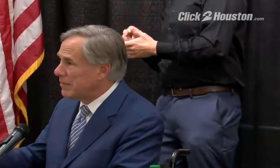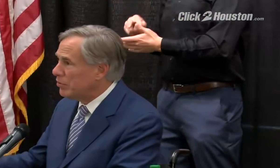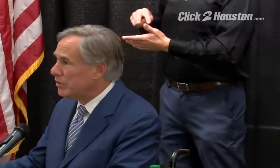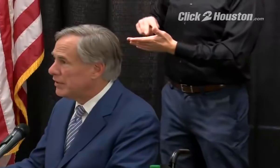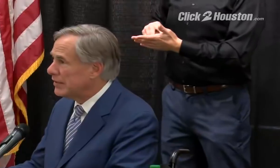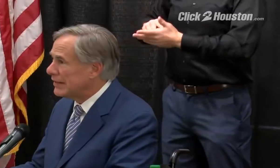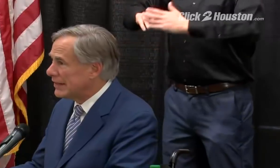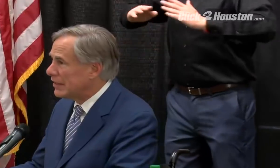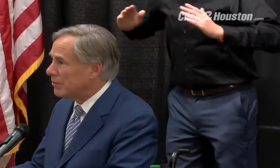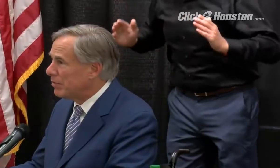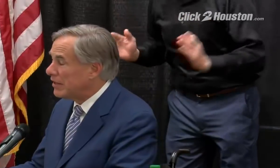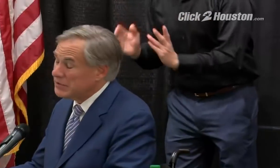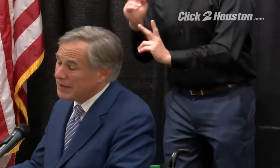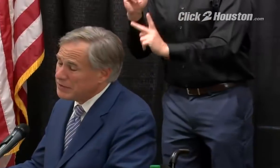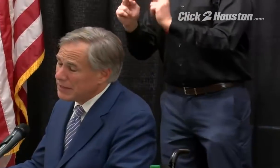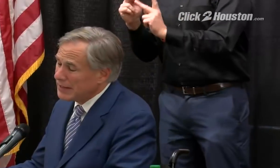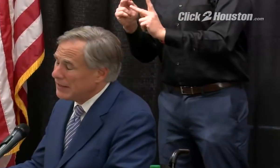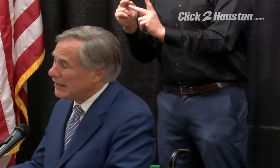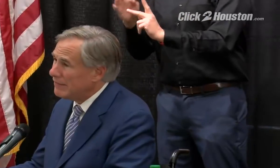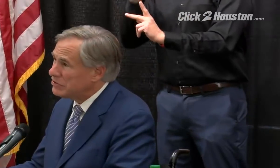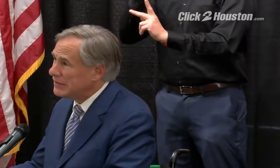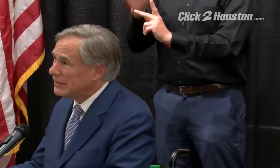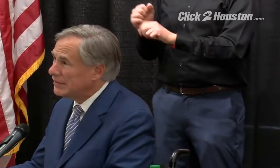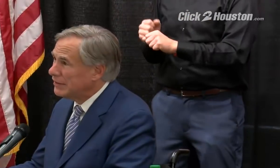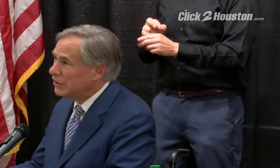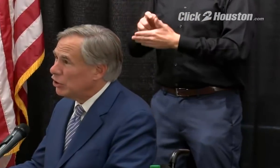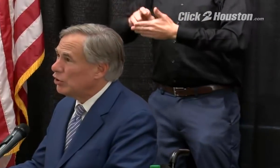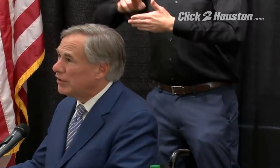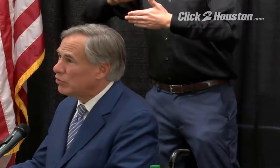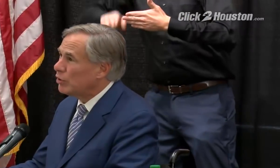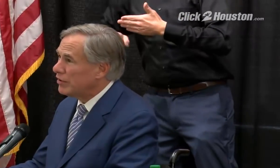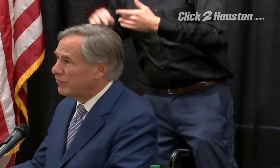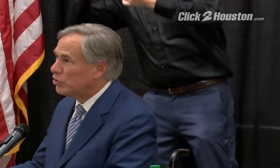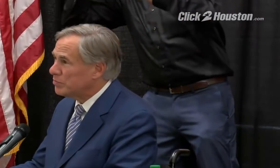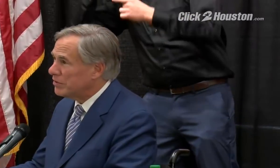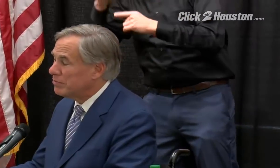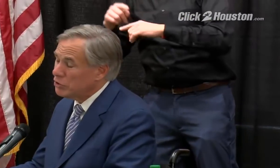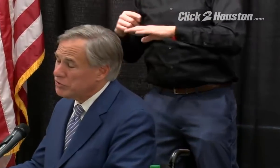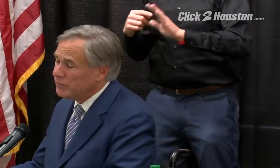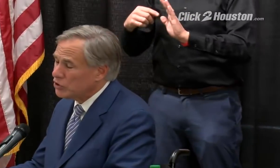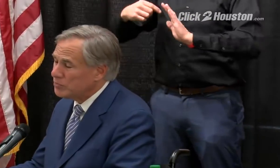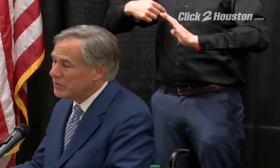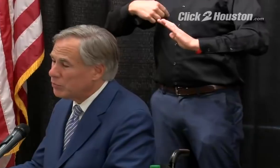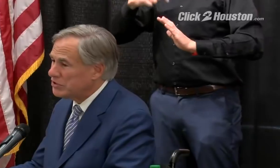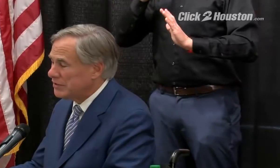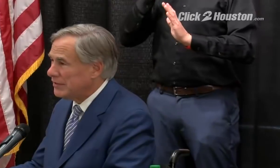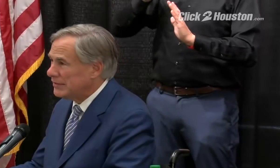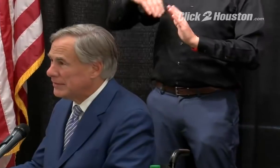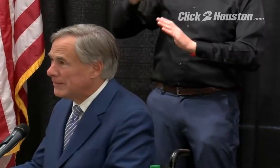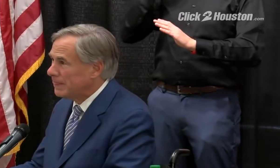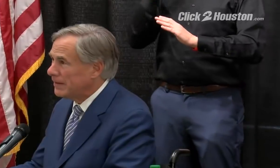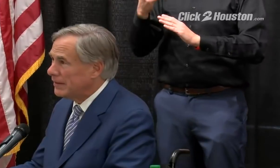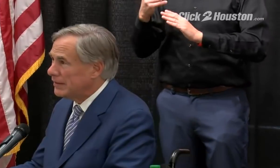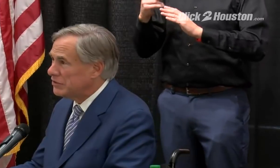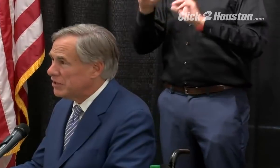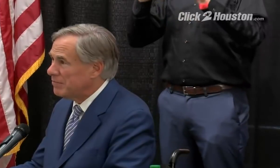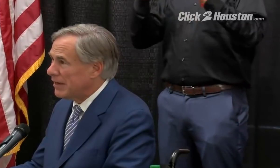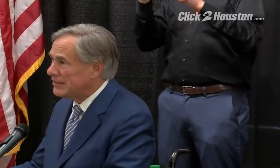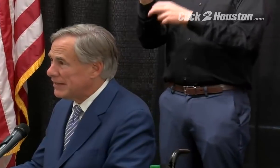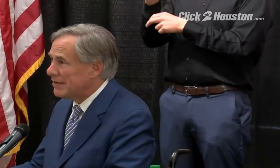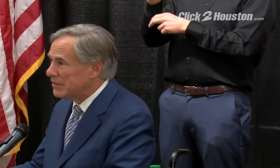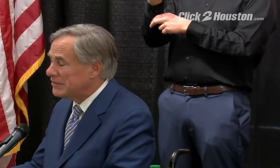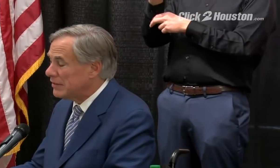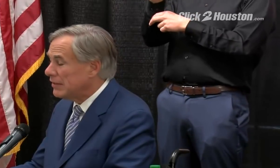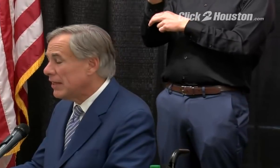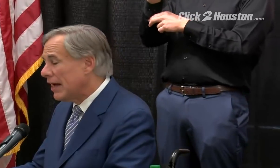encouraging people and getting compliance. I haven't seen a whole lot of, quote, enforcement. Most enforcement that we see is done